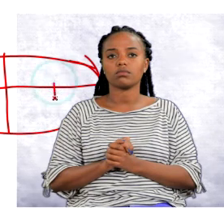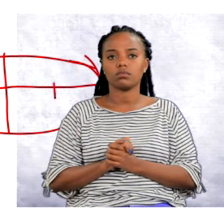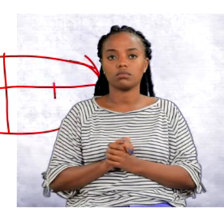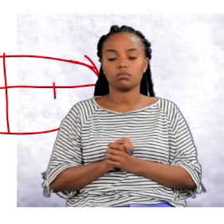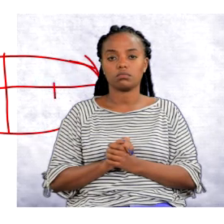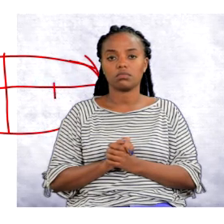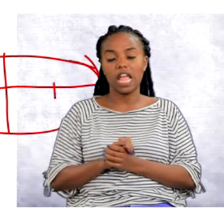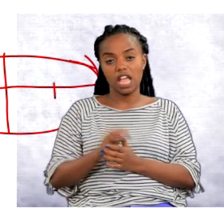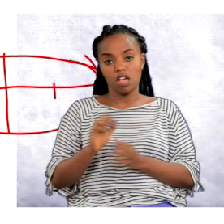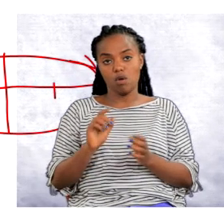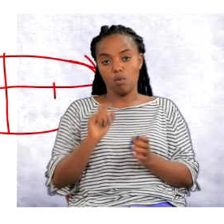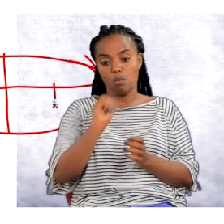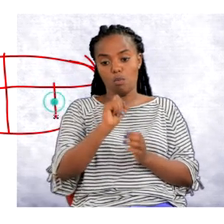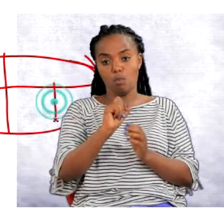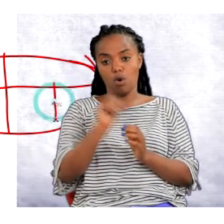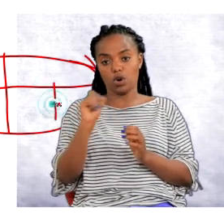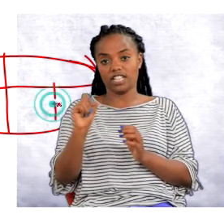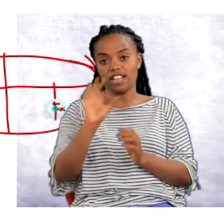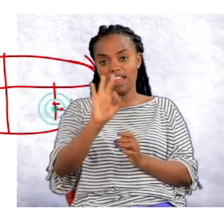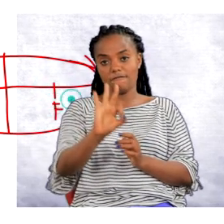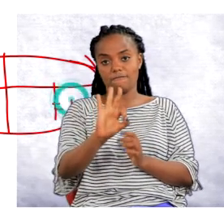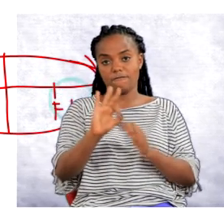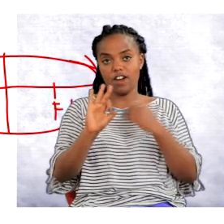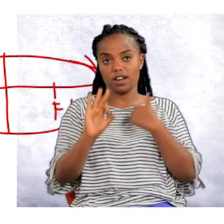it's a focus